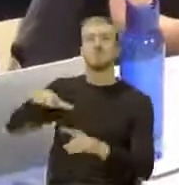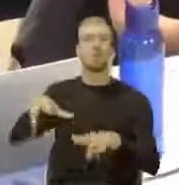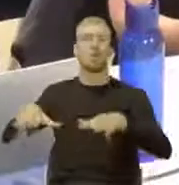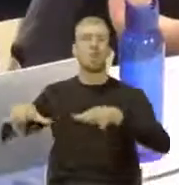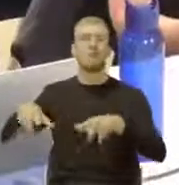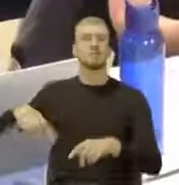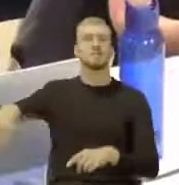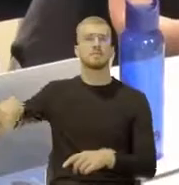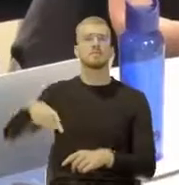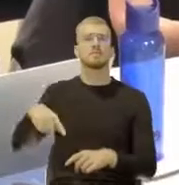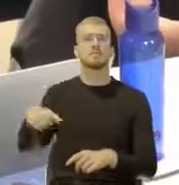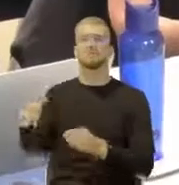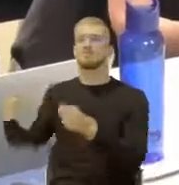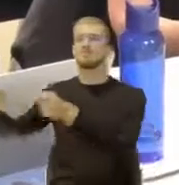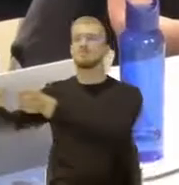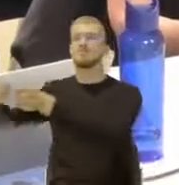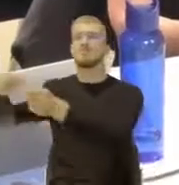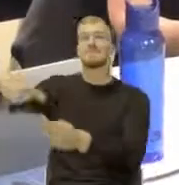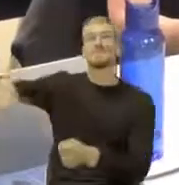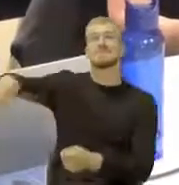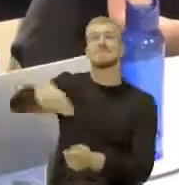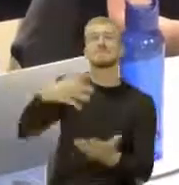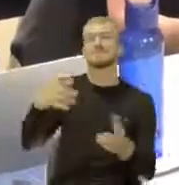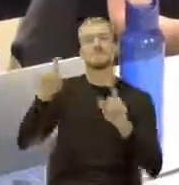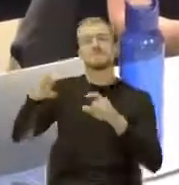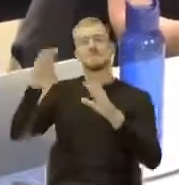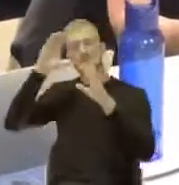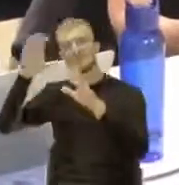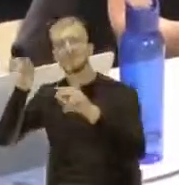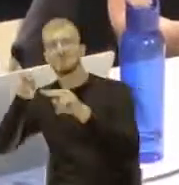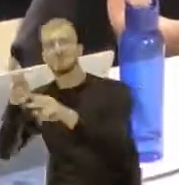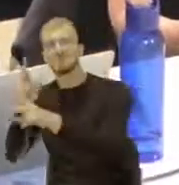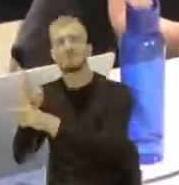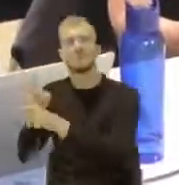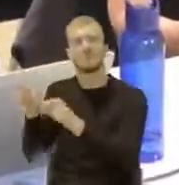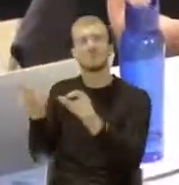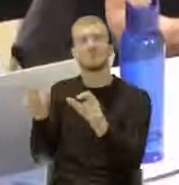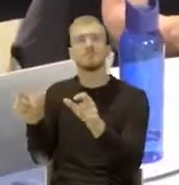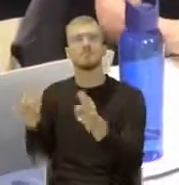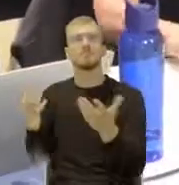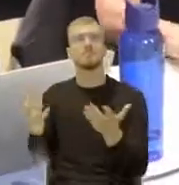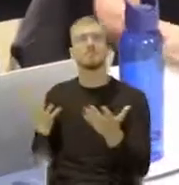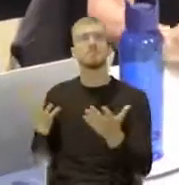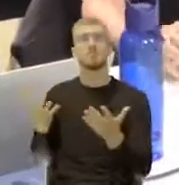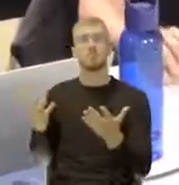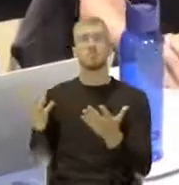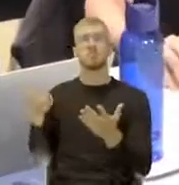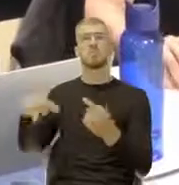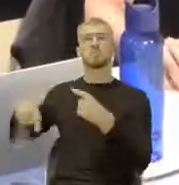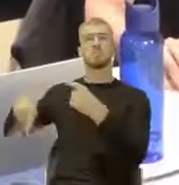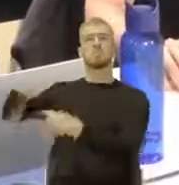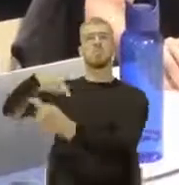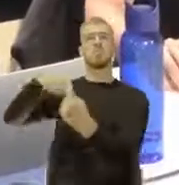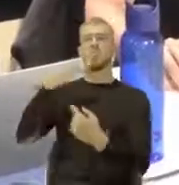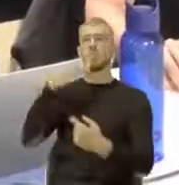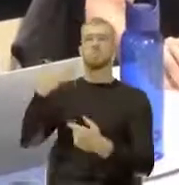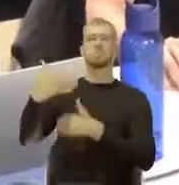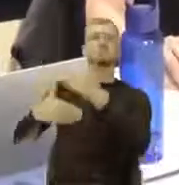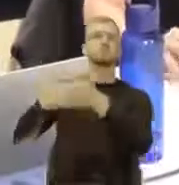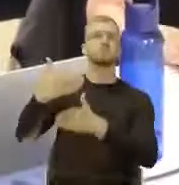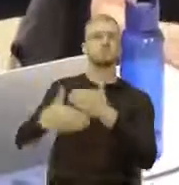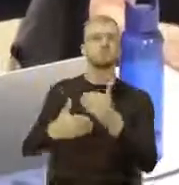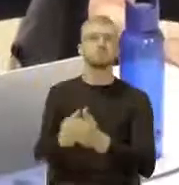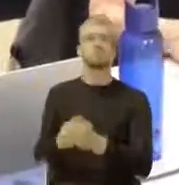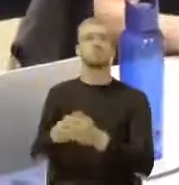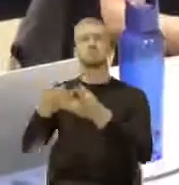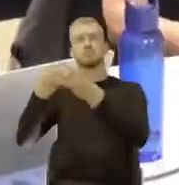we've talked about: climate change, conflict resolution, anti-corruption, democratic governance, but it will set the stage for how